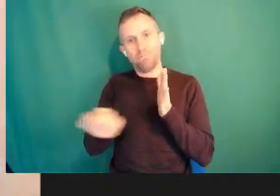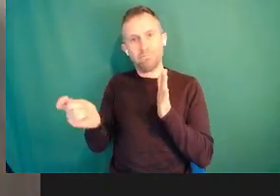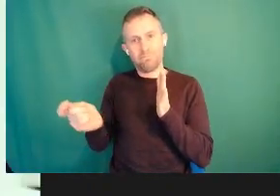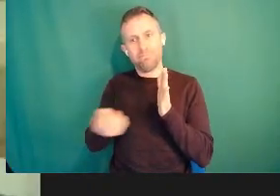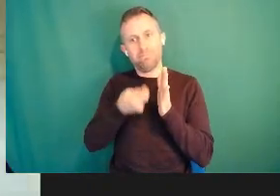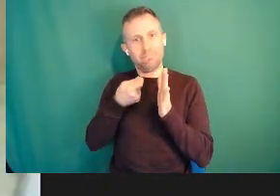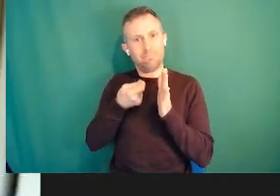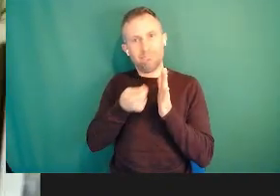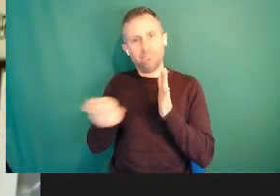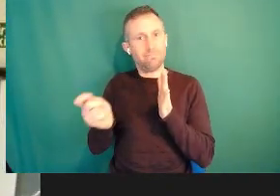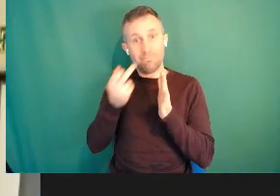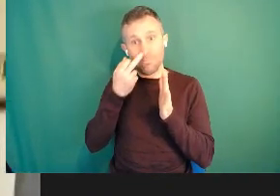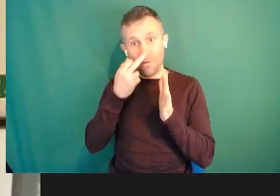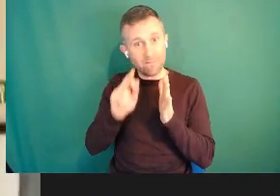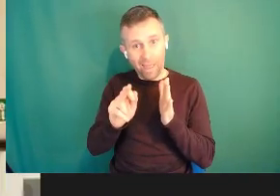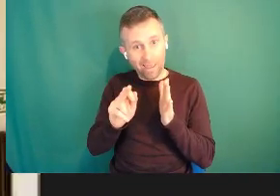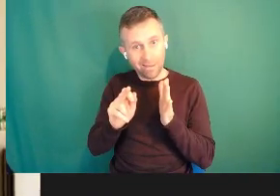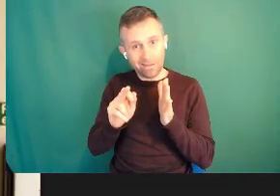now.